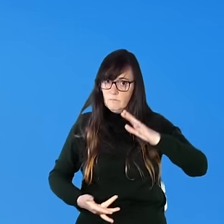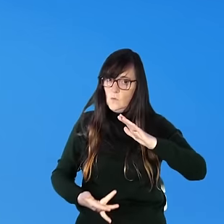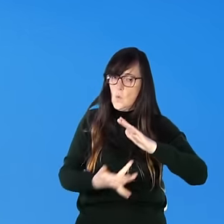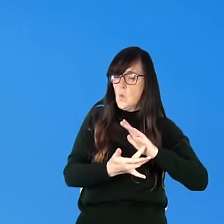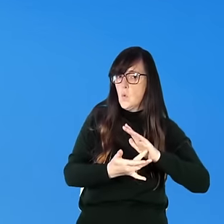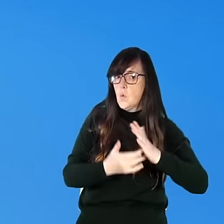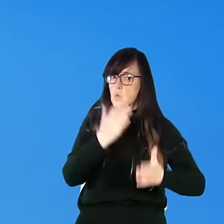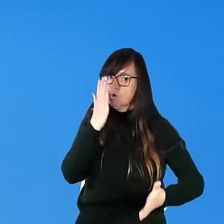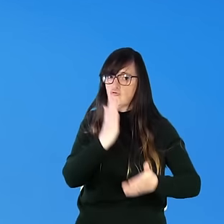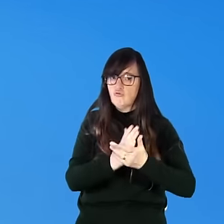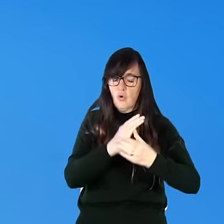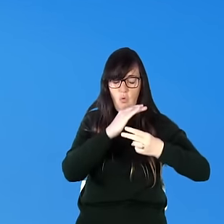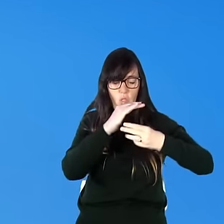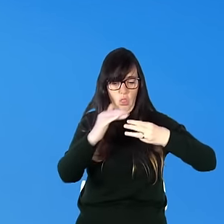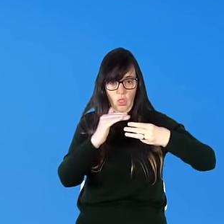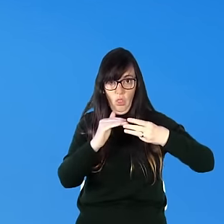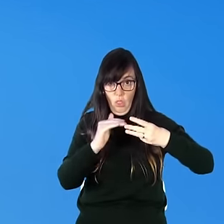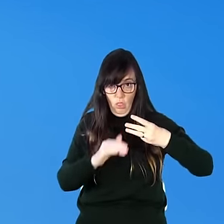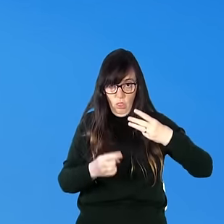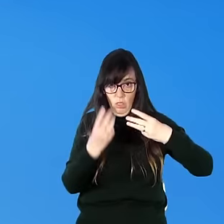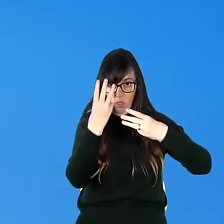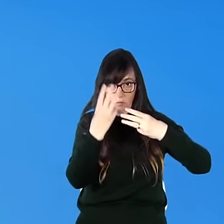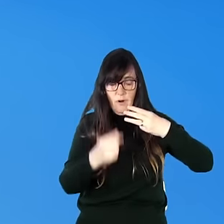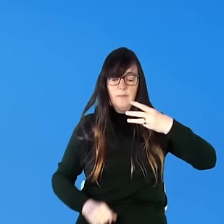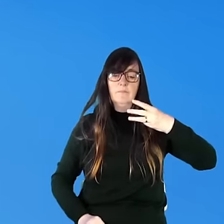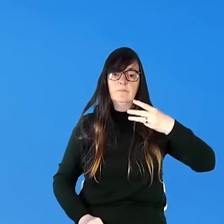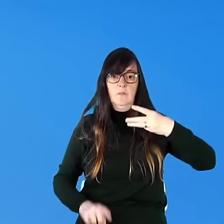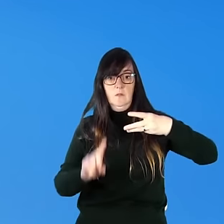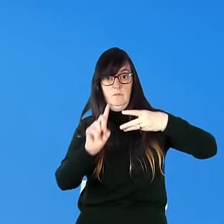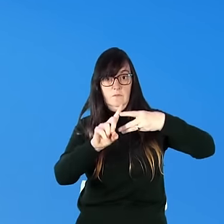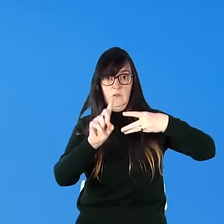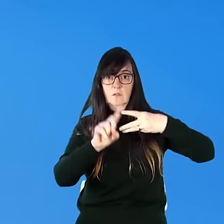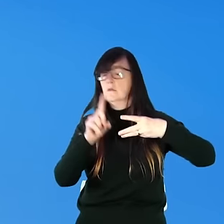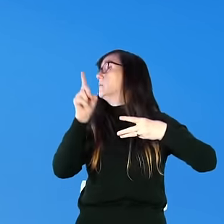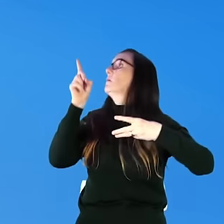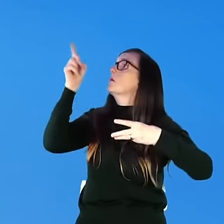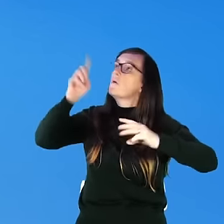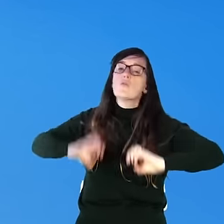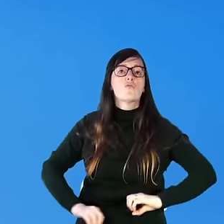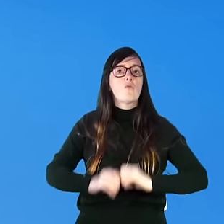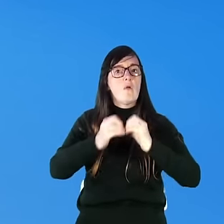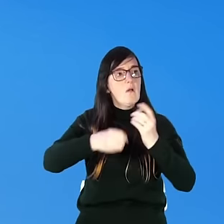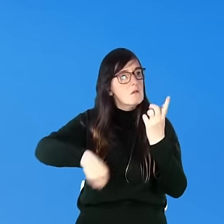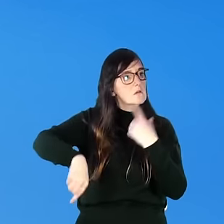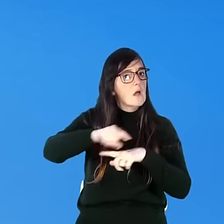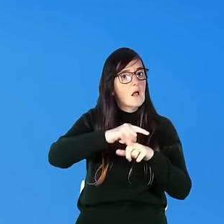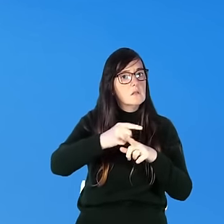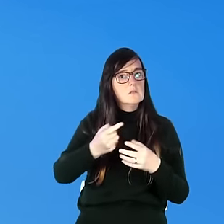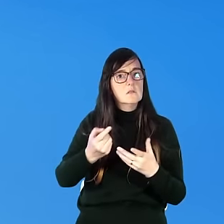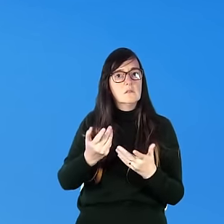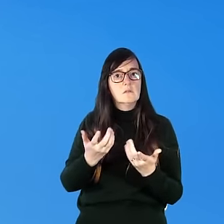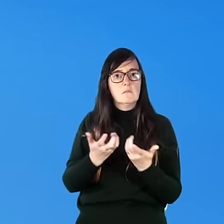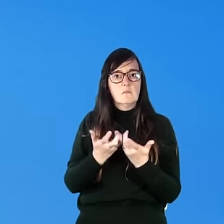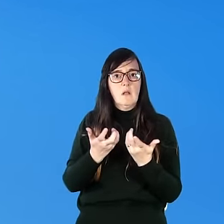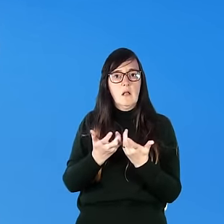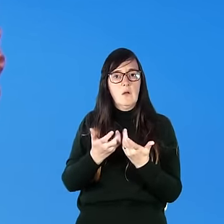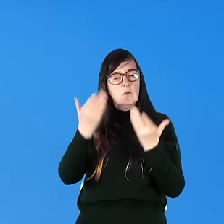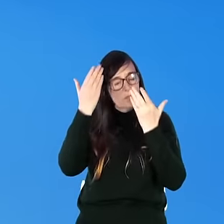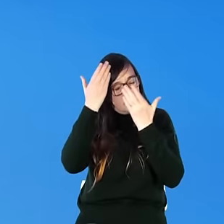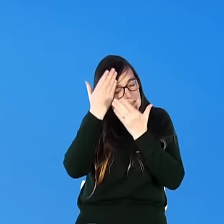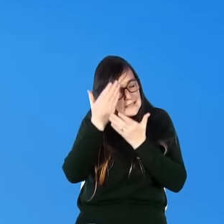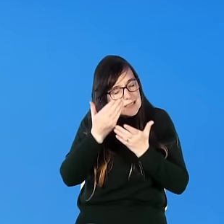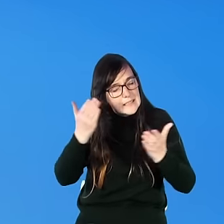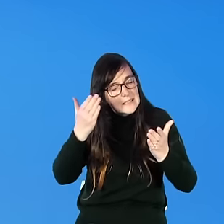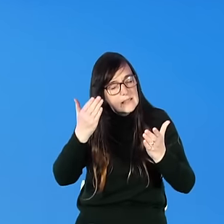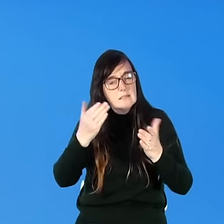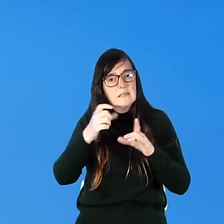Firstly, it teaches us God created us with dignity. He created us with dignity. That's verses 26 and